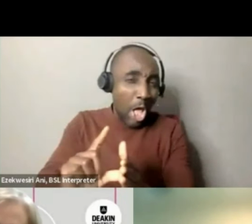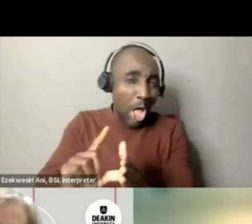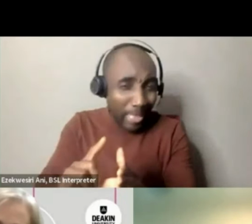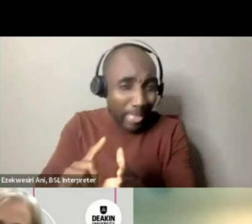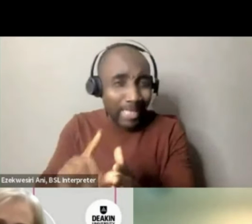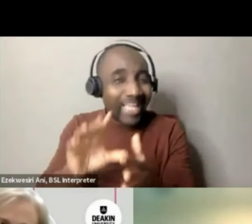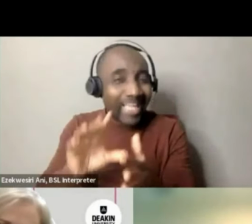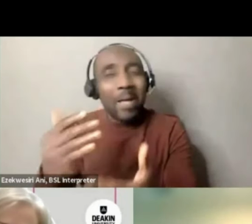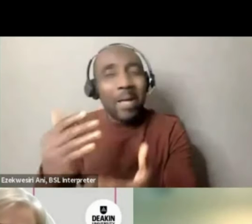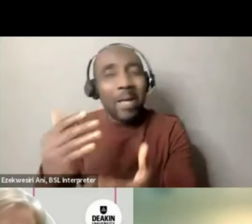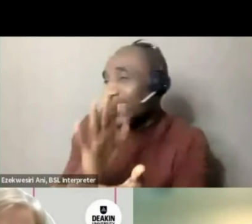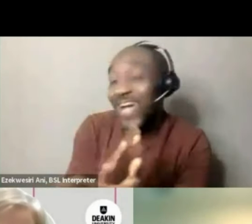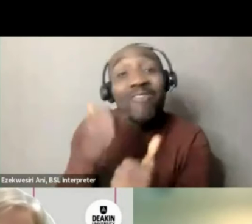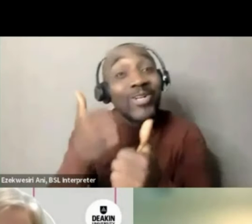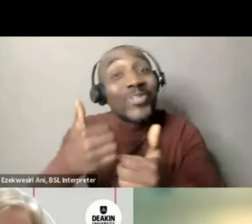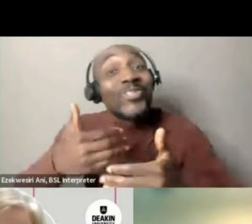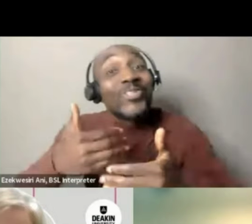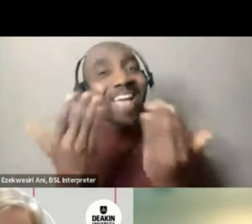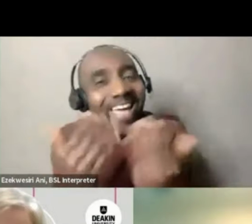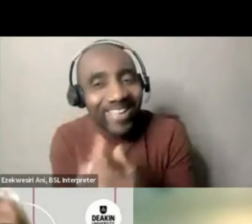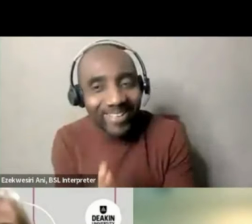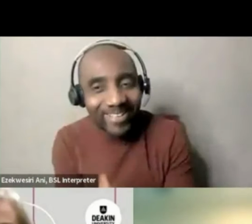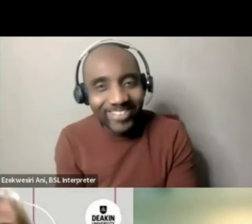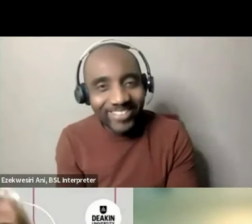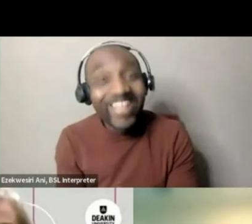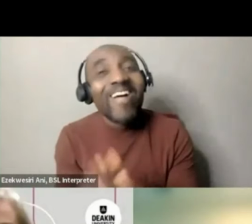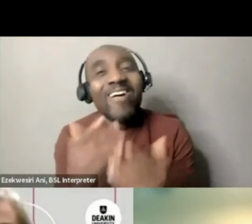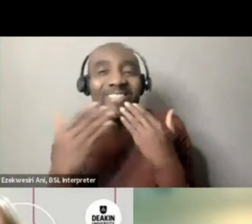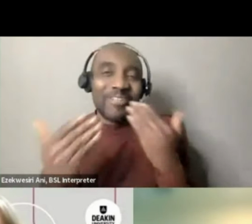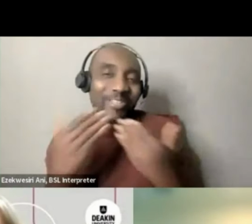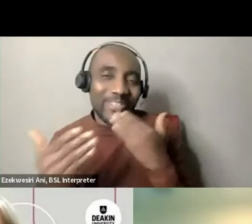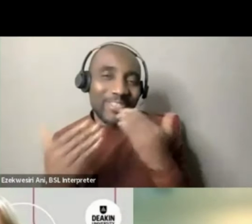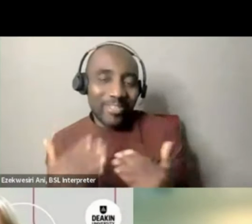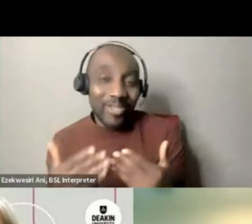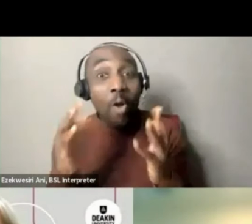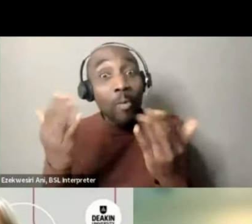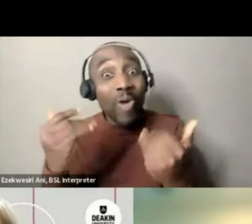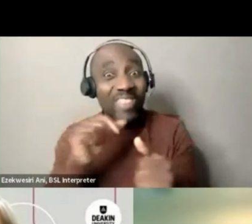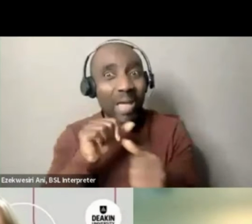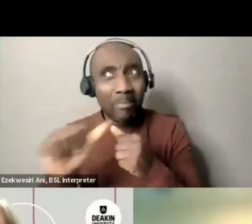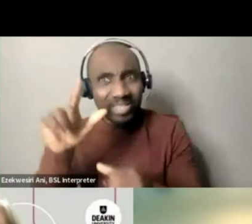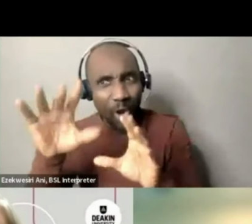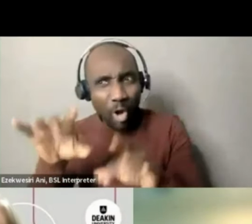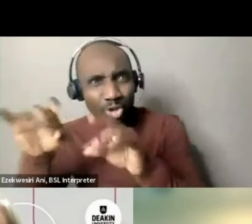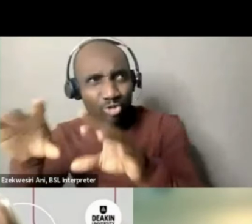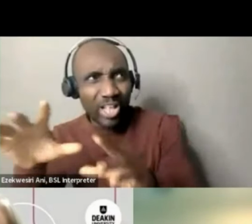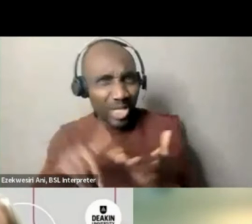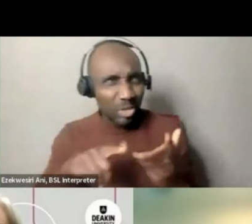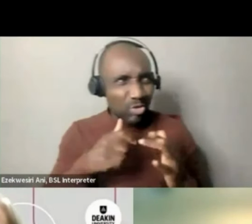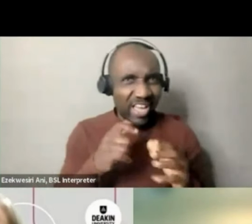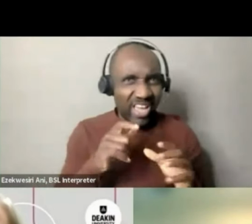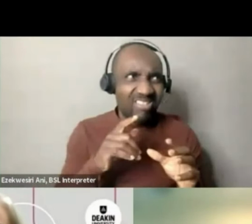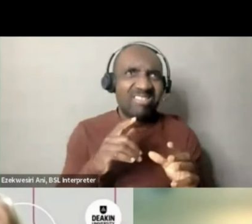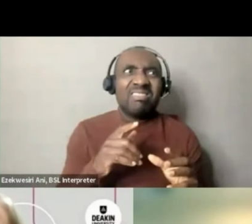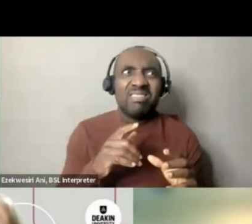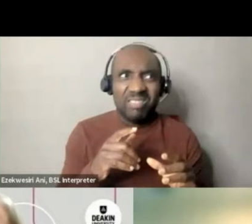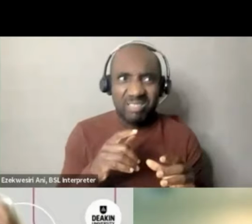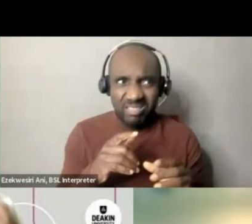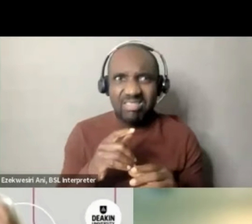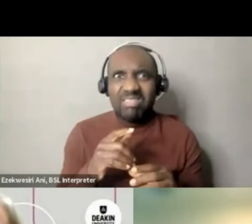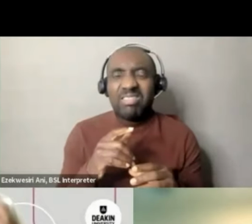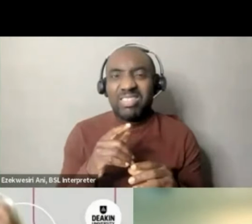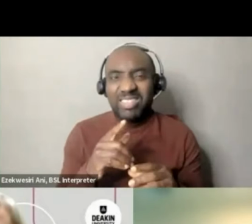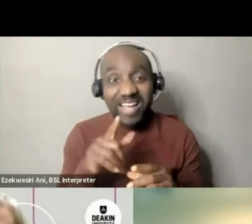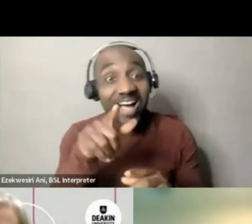I hope you have a good day. Thank you to everyone. I hope your weather's a bit better than ours is. We had a